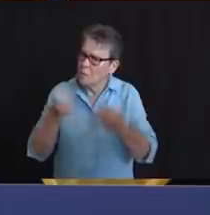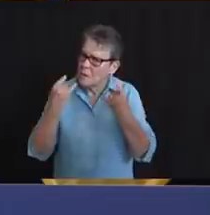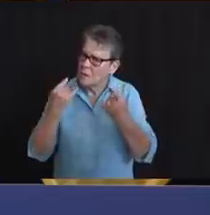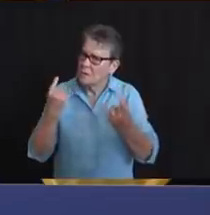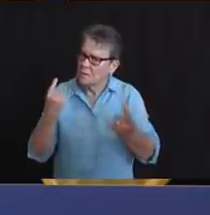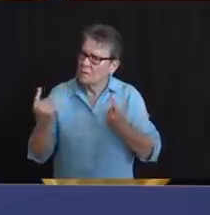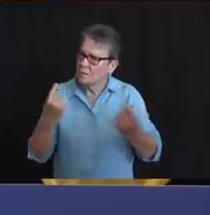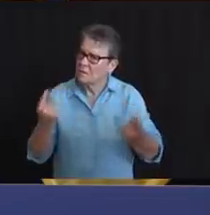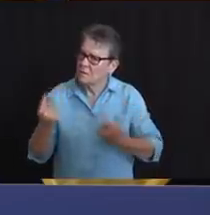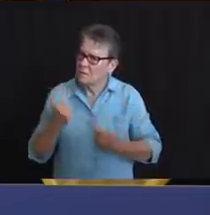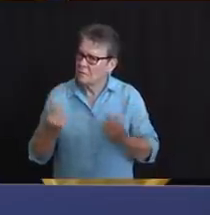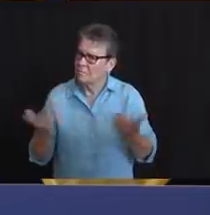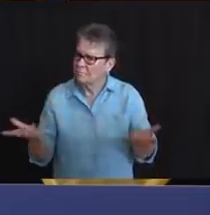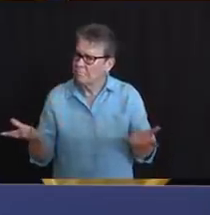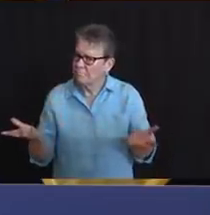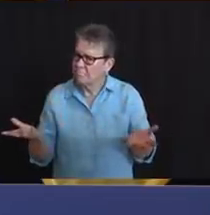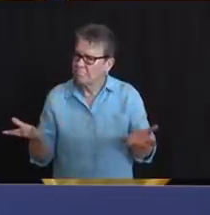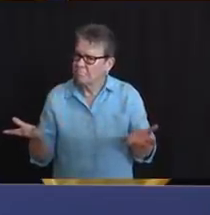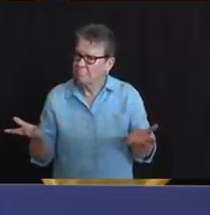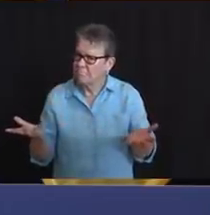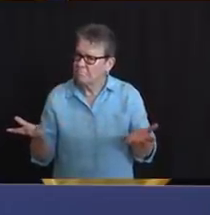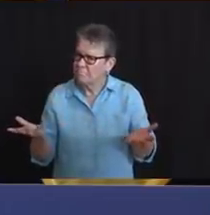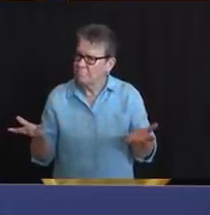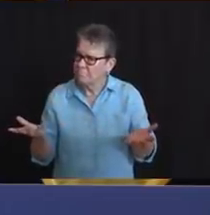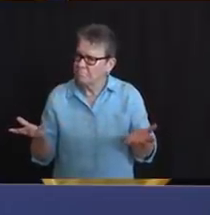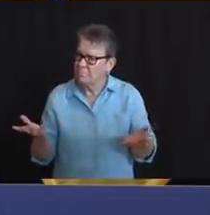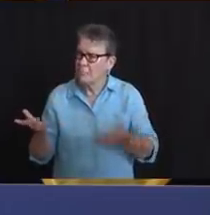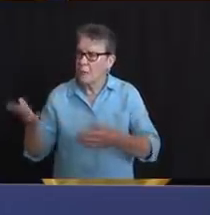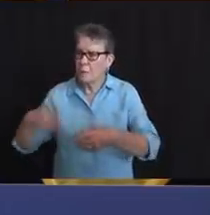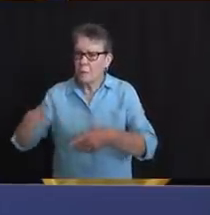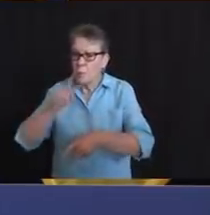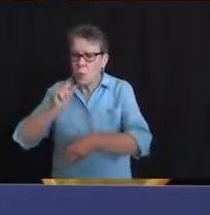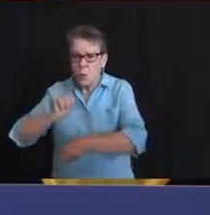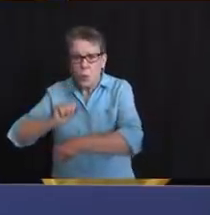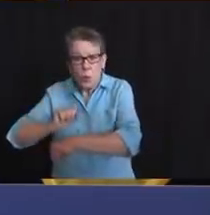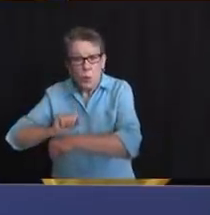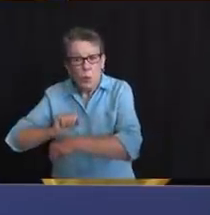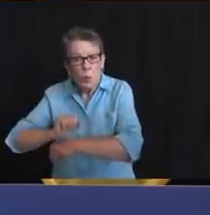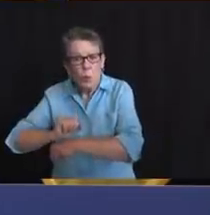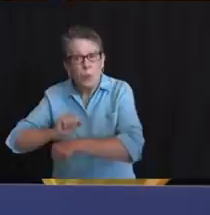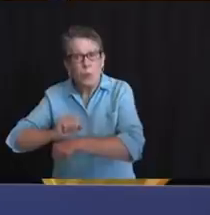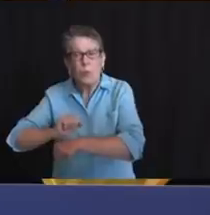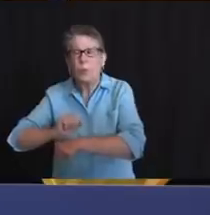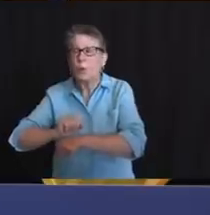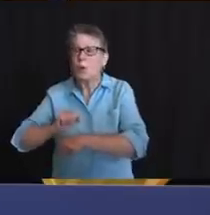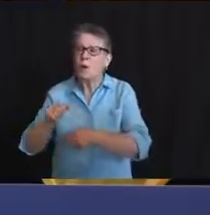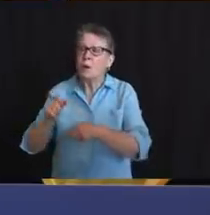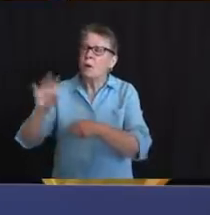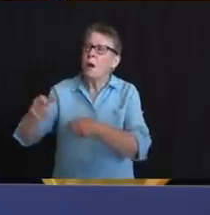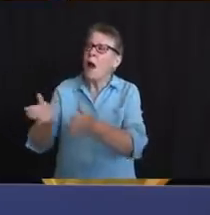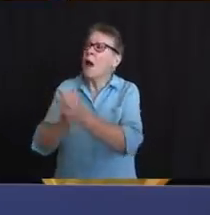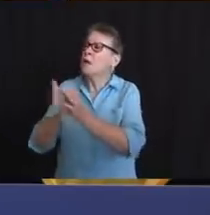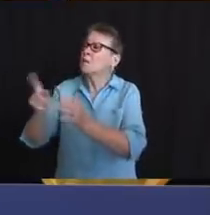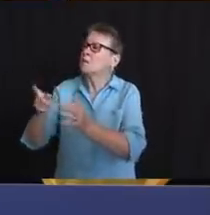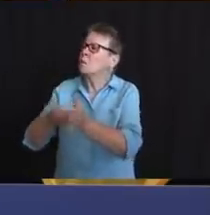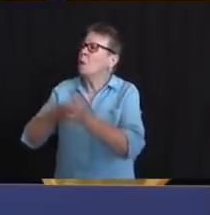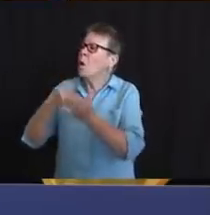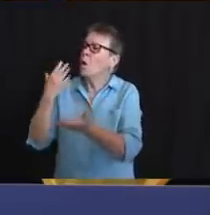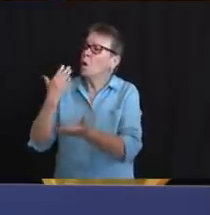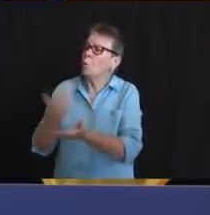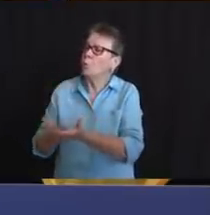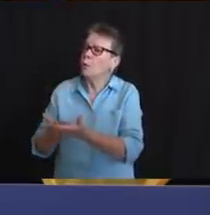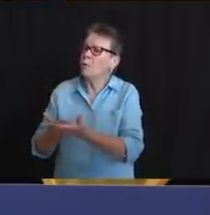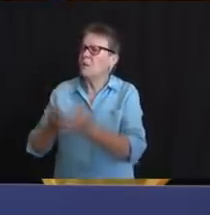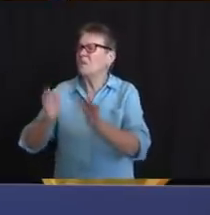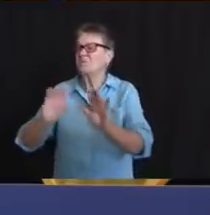We're not going to put the workers in harm's way. That was, you're absolutely right, that was a concern that we expressed immediately when